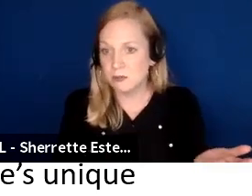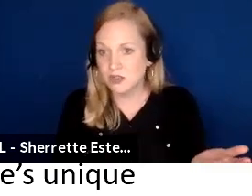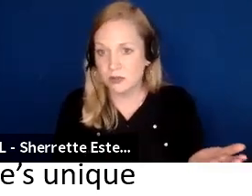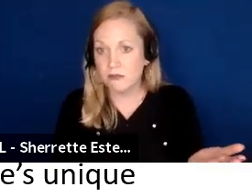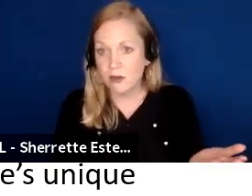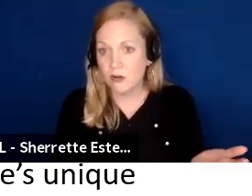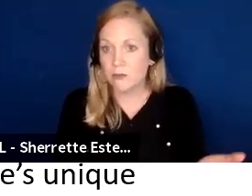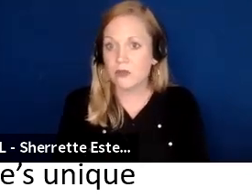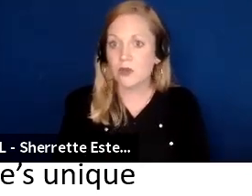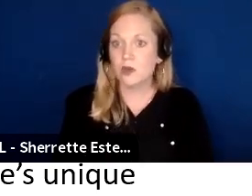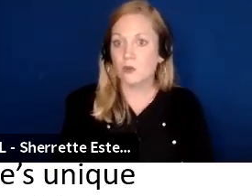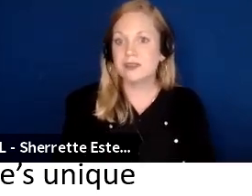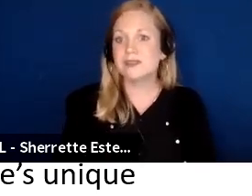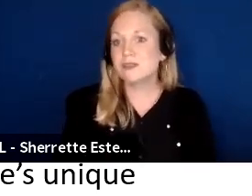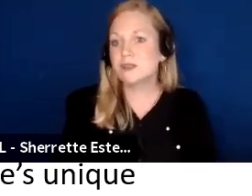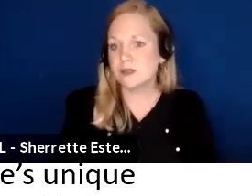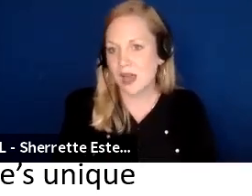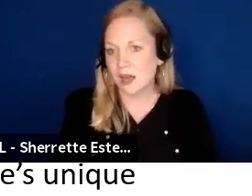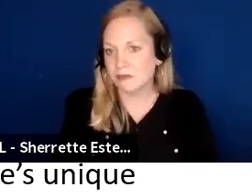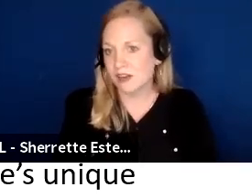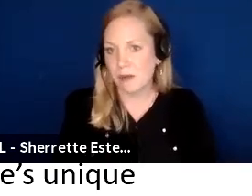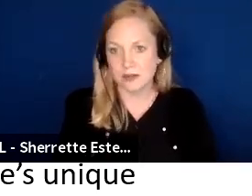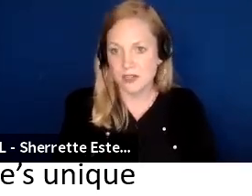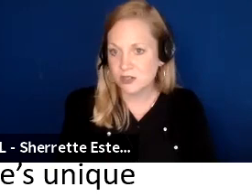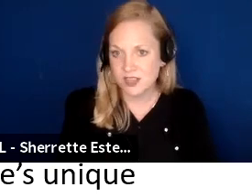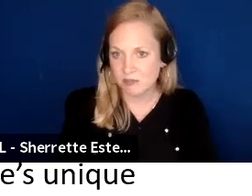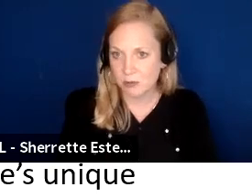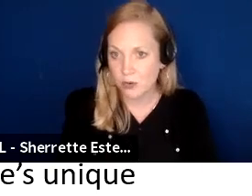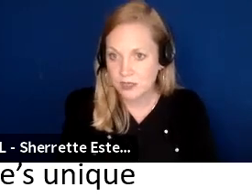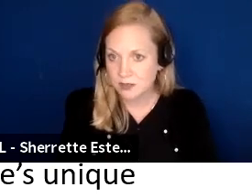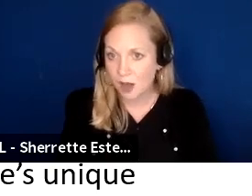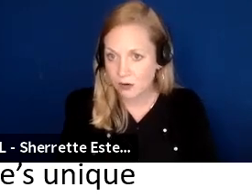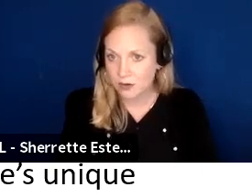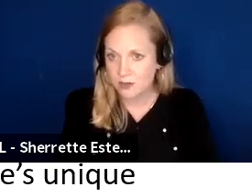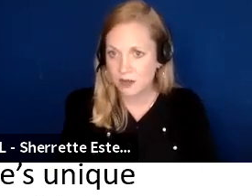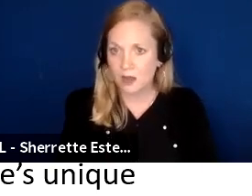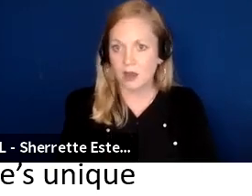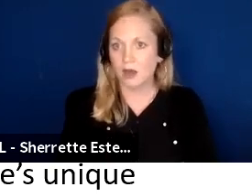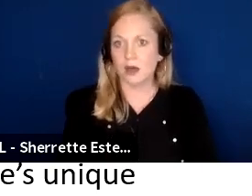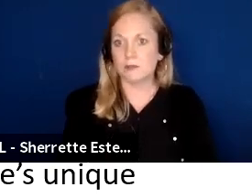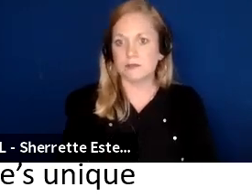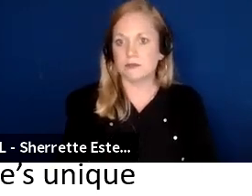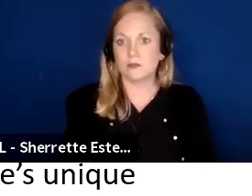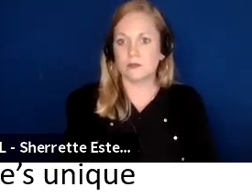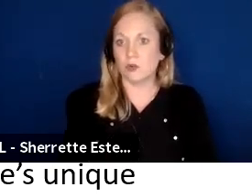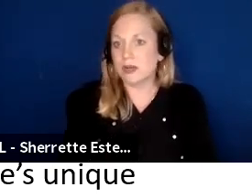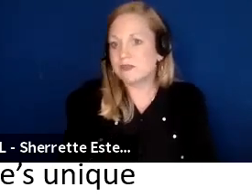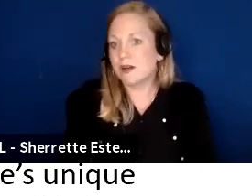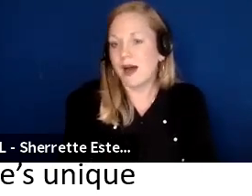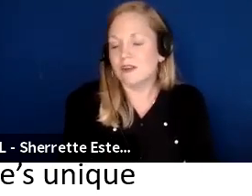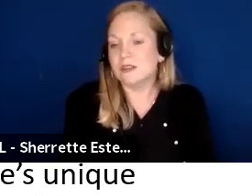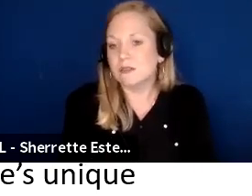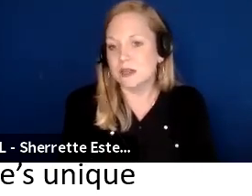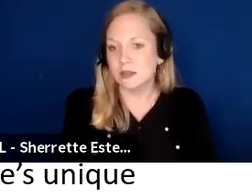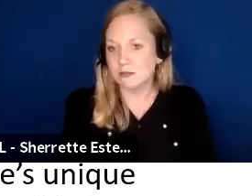the student mentioned in the film, we still don't have deaf politicians that have been appointed to Congress. Or even